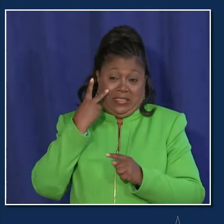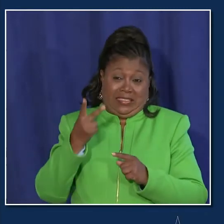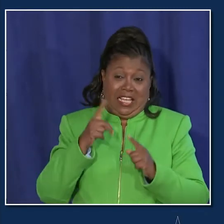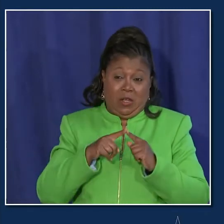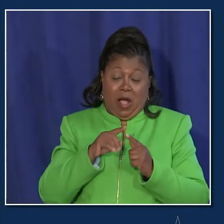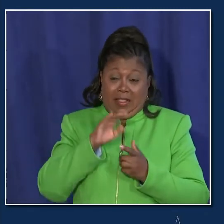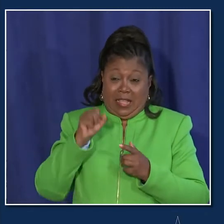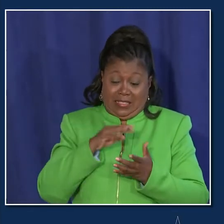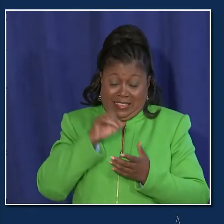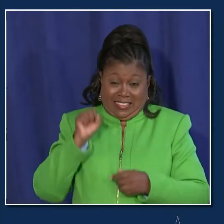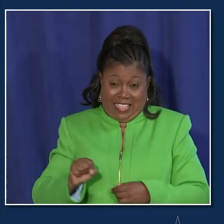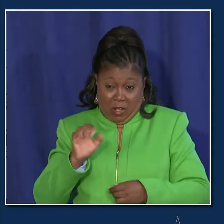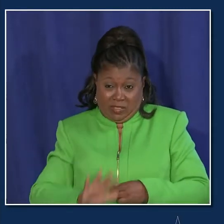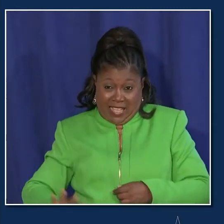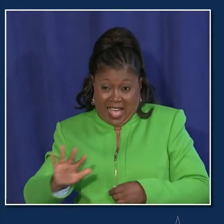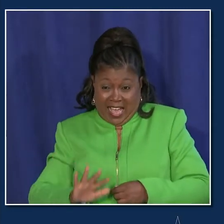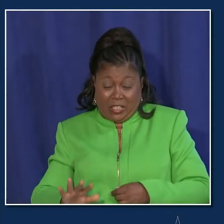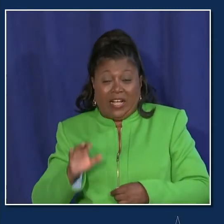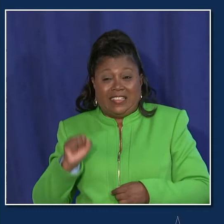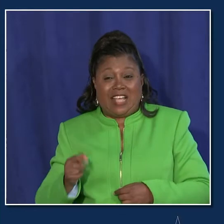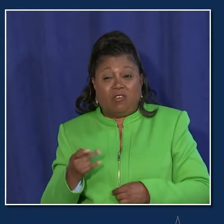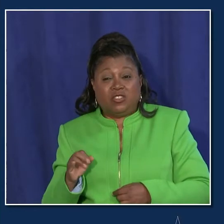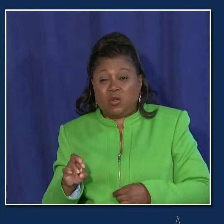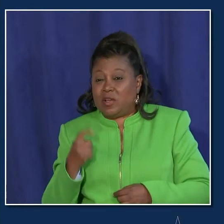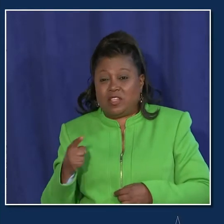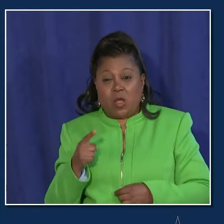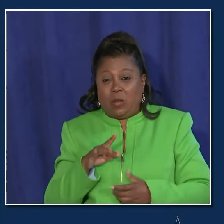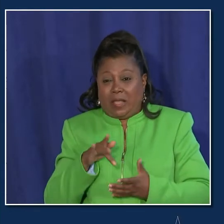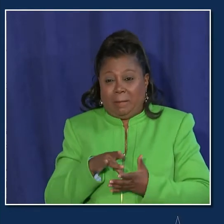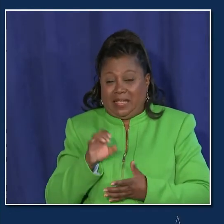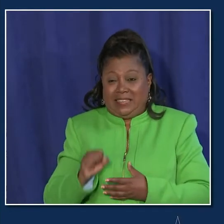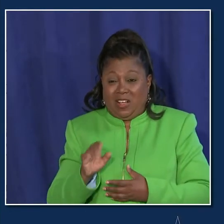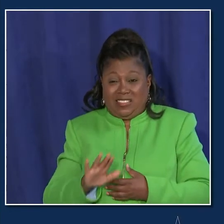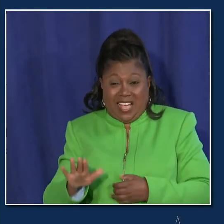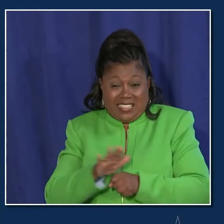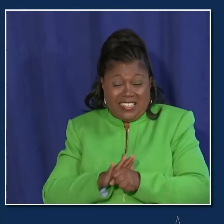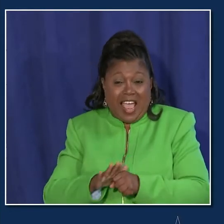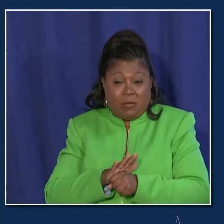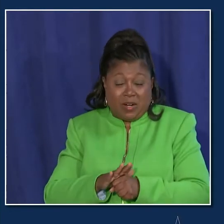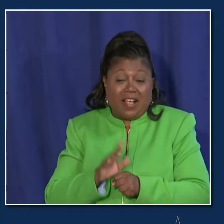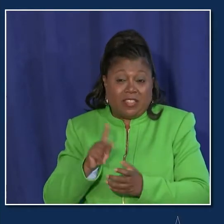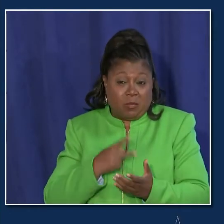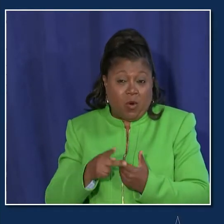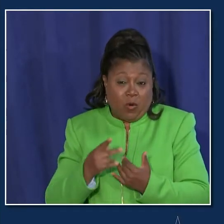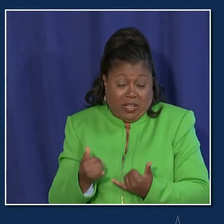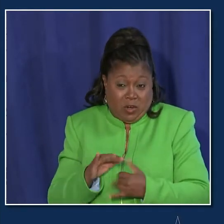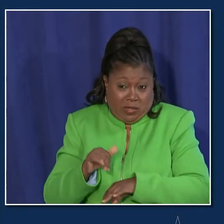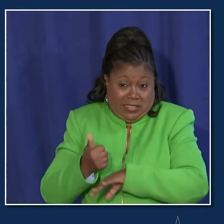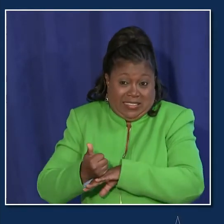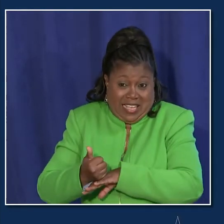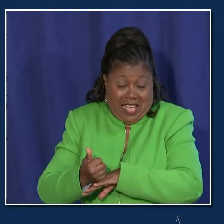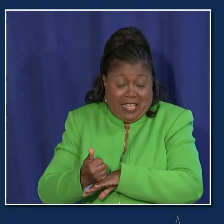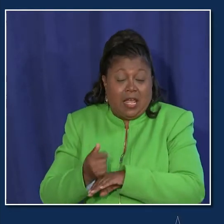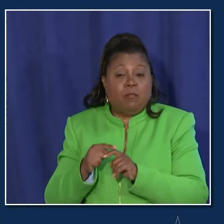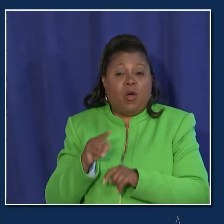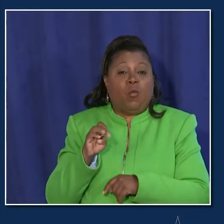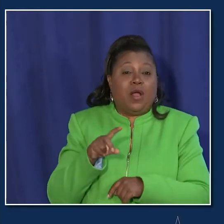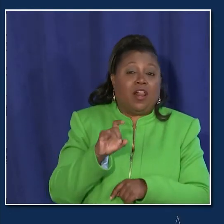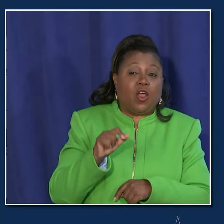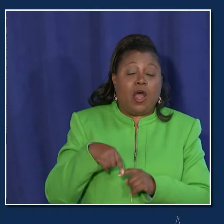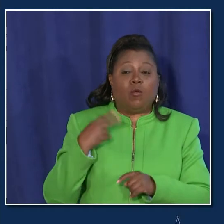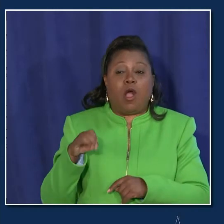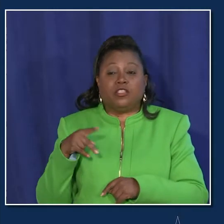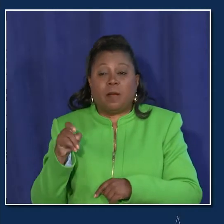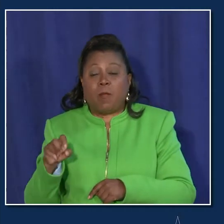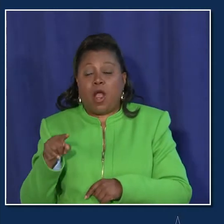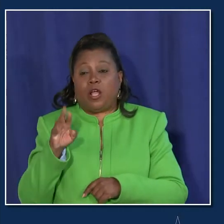on the Mid-South side, South Shore is the only Mid-South side neighborhood that the program is currently in, but Woodlawn, Washington Park,